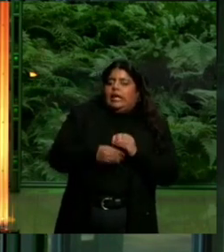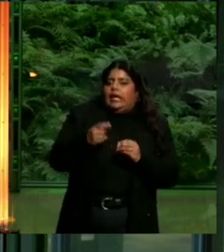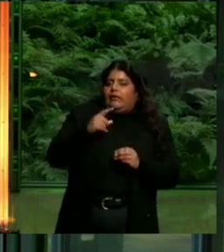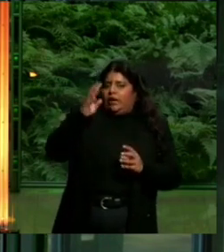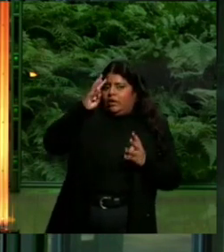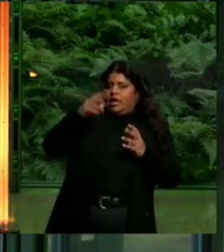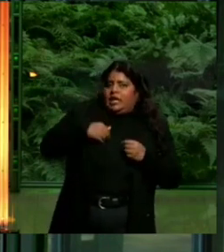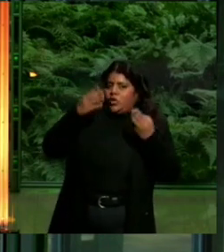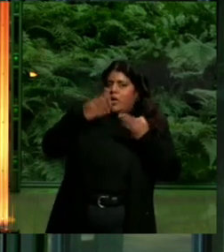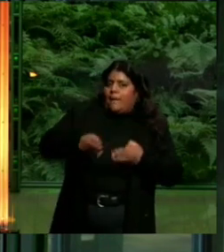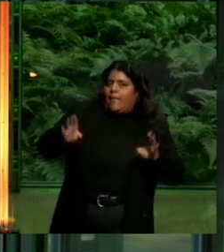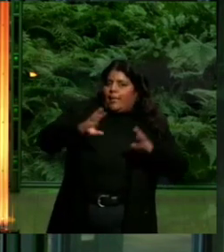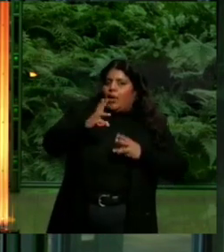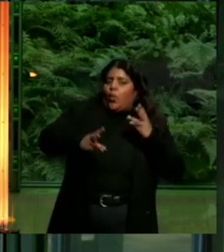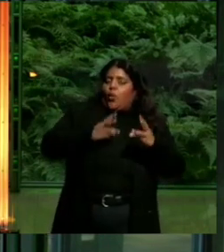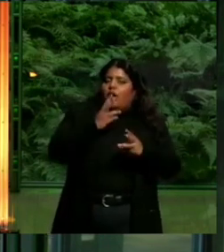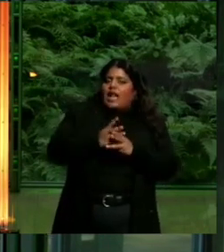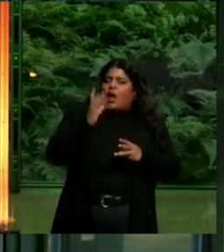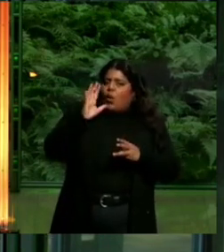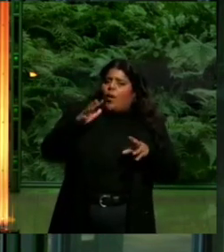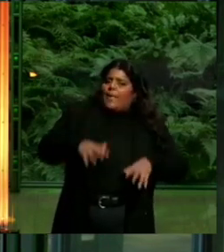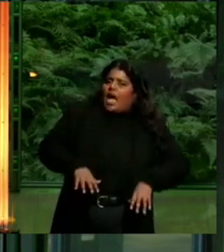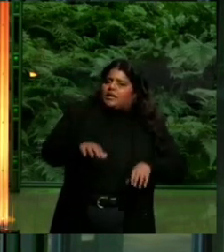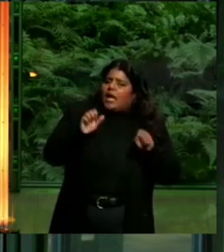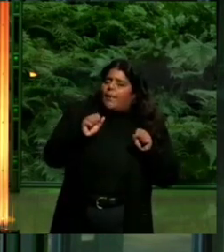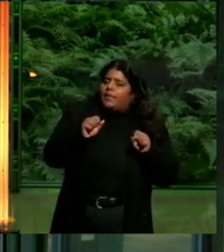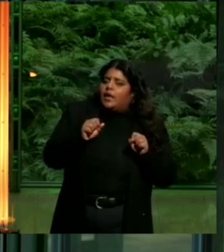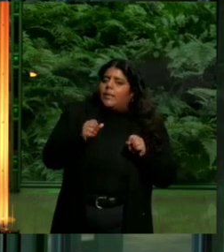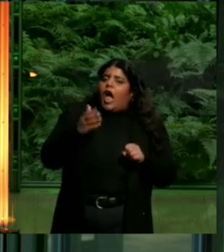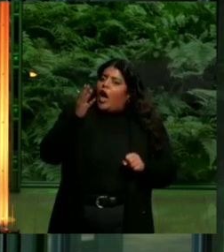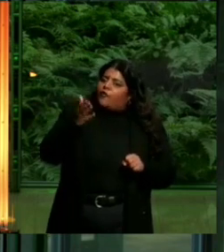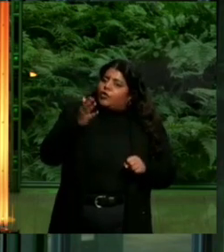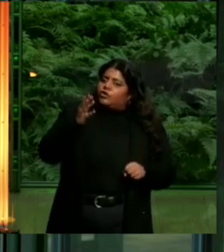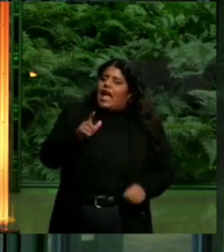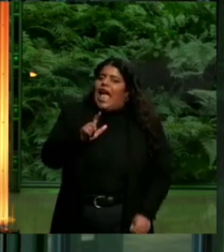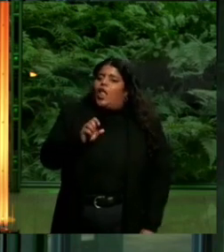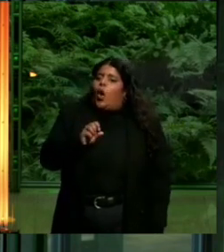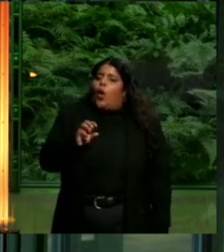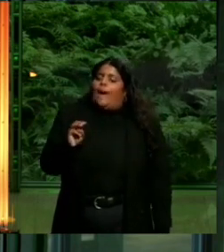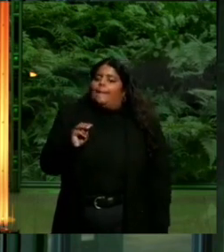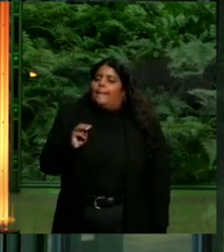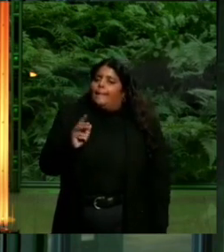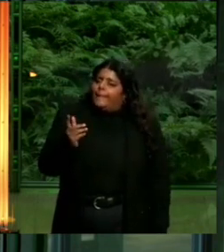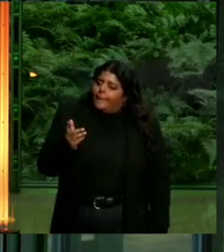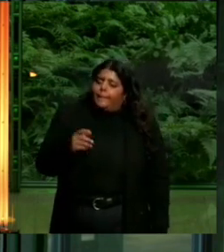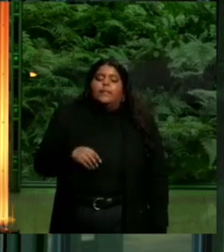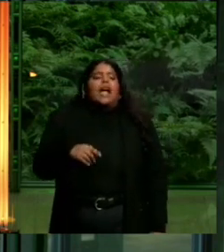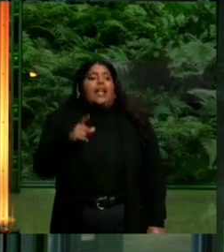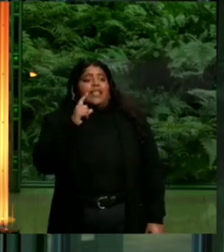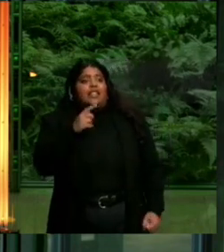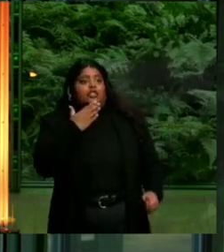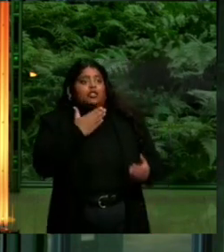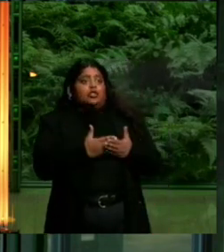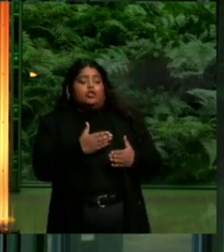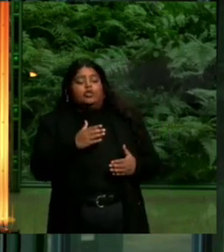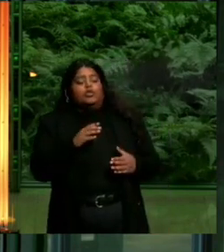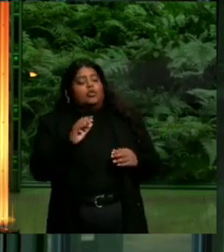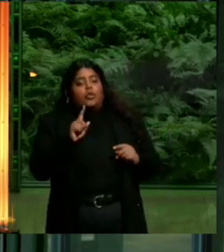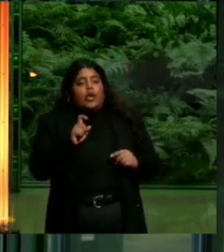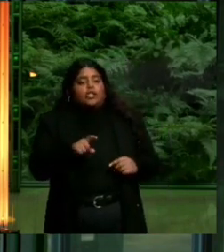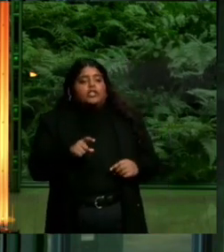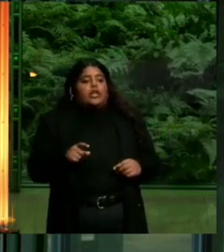the public realm and is adopted by future LLMs? Yeah, I think this is a really good question.